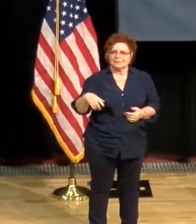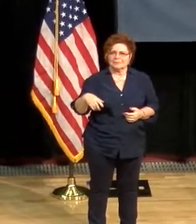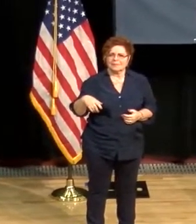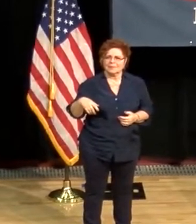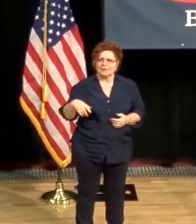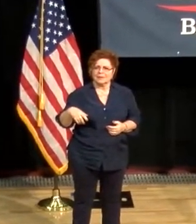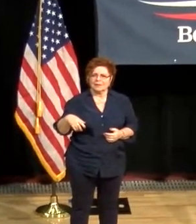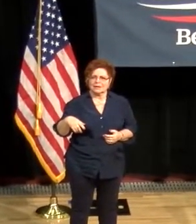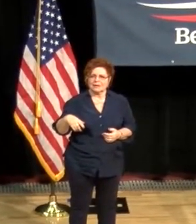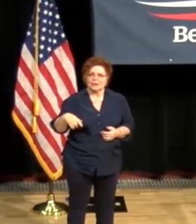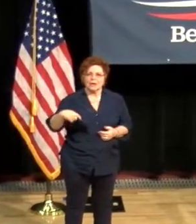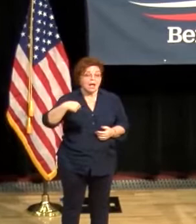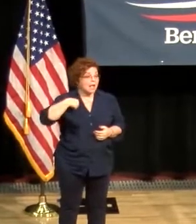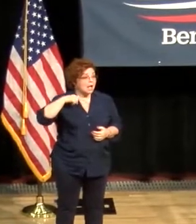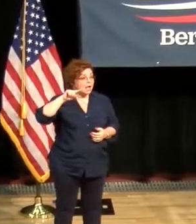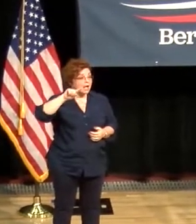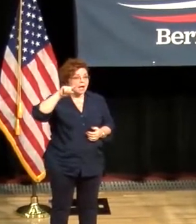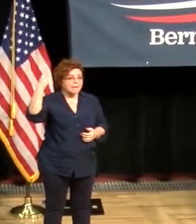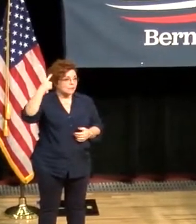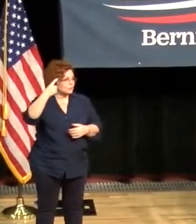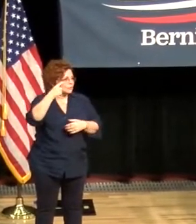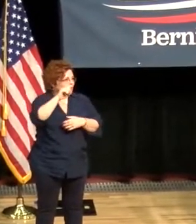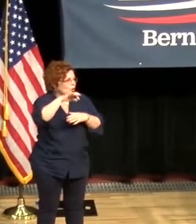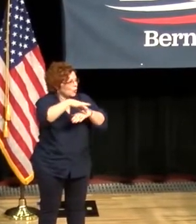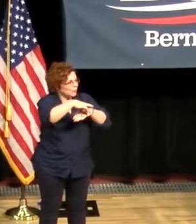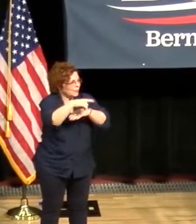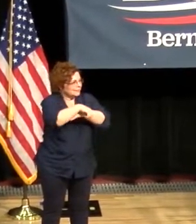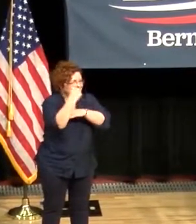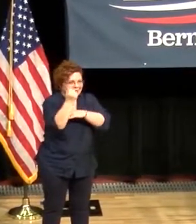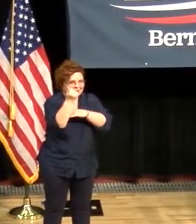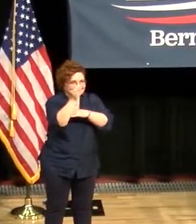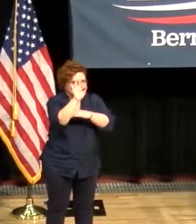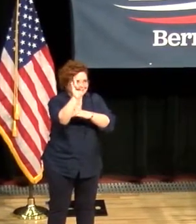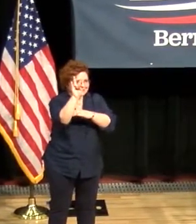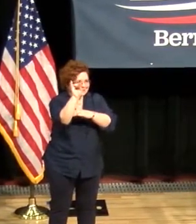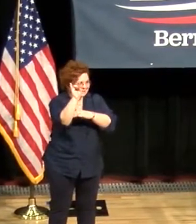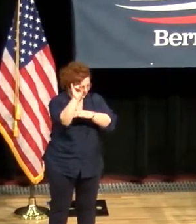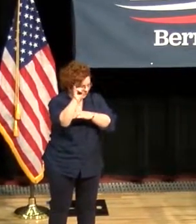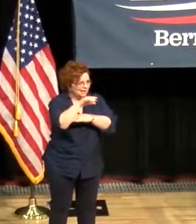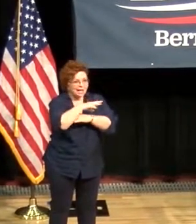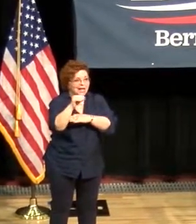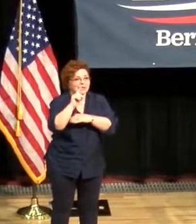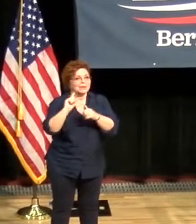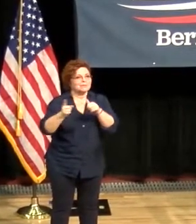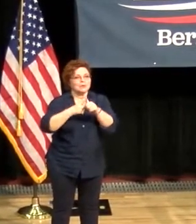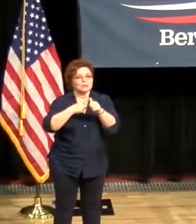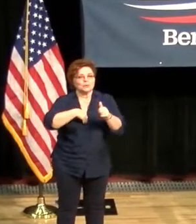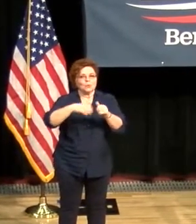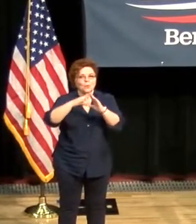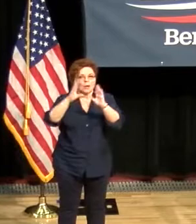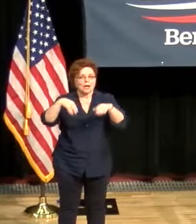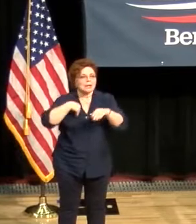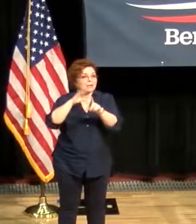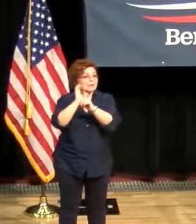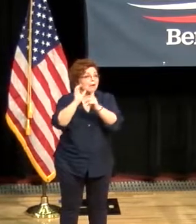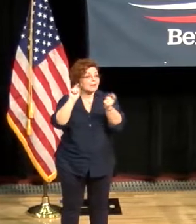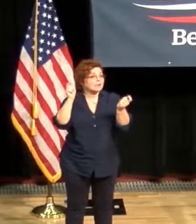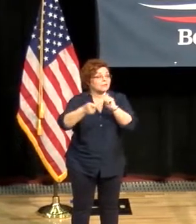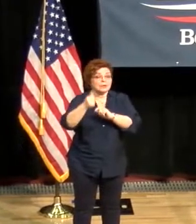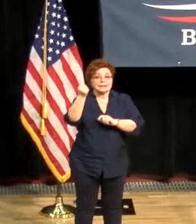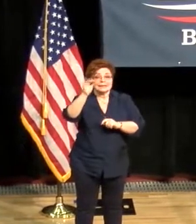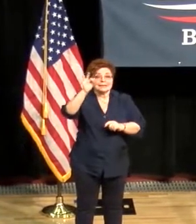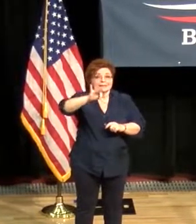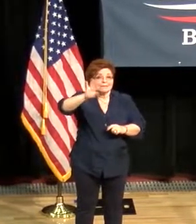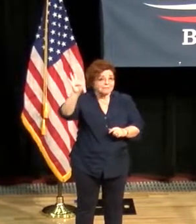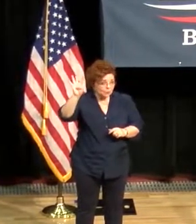And I was at the first Earth Day in 1970 and was at the first White House Conference on Climate Change in